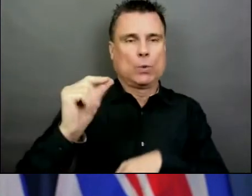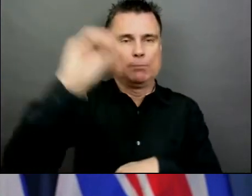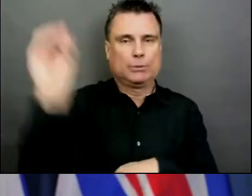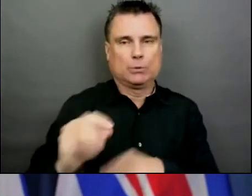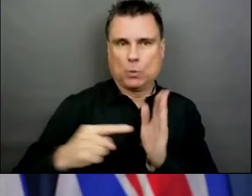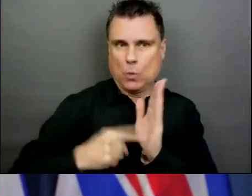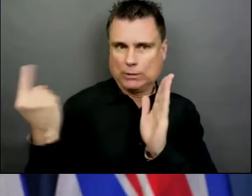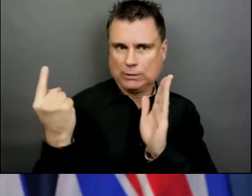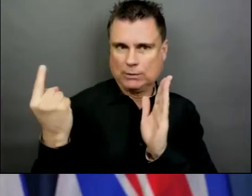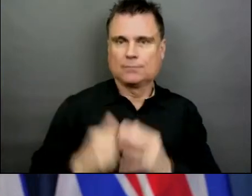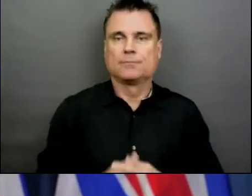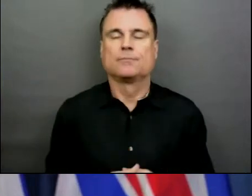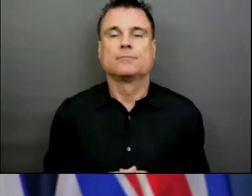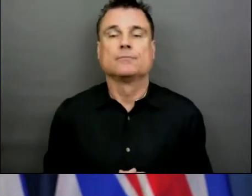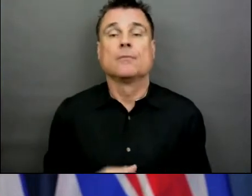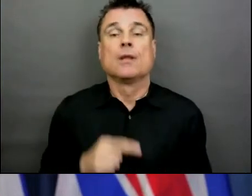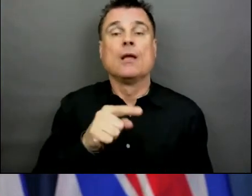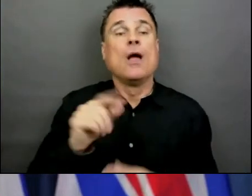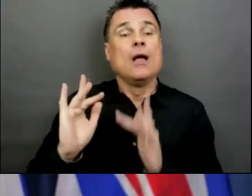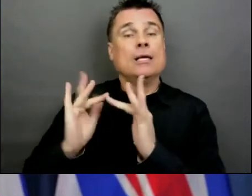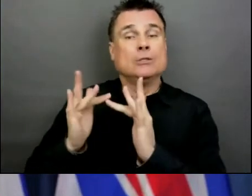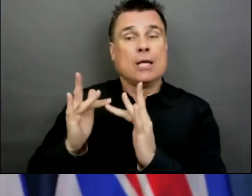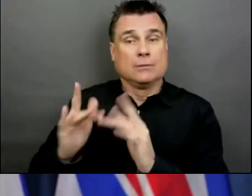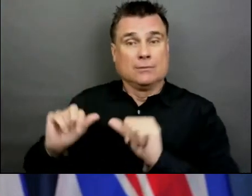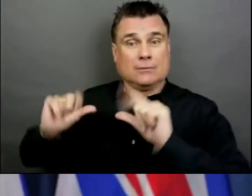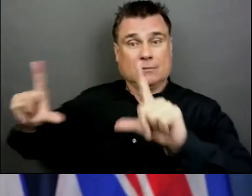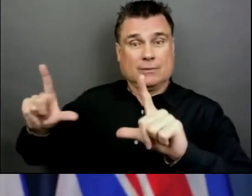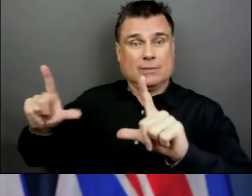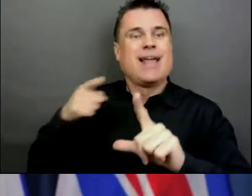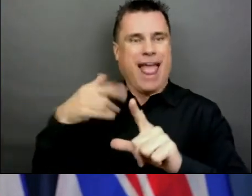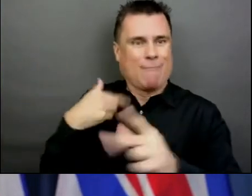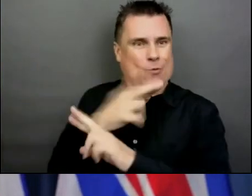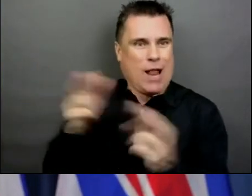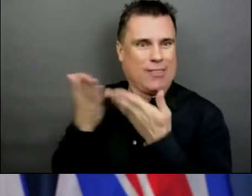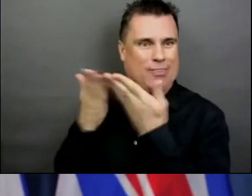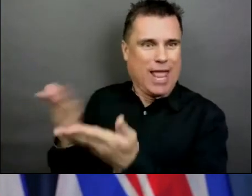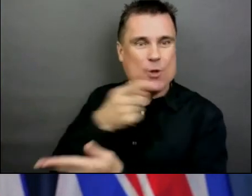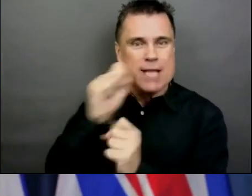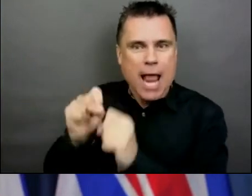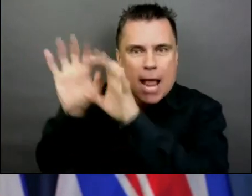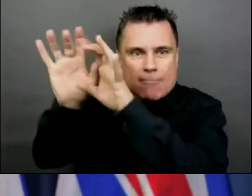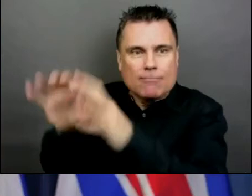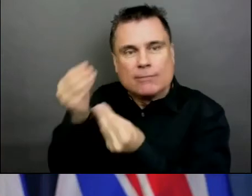you personally. It's live now at